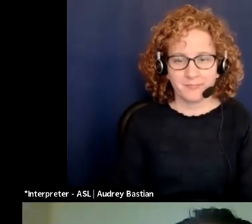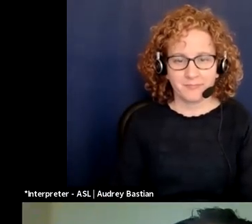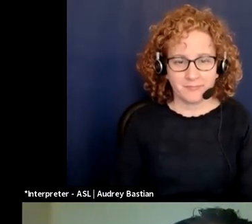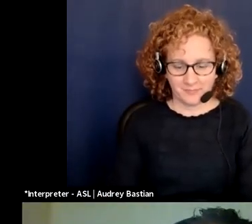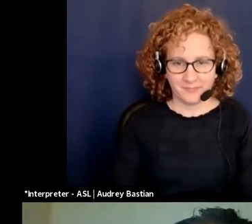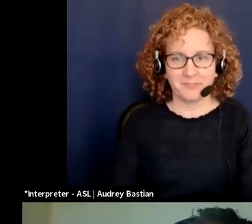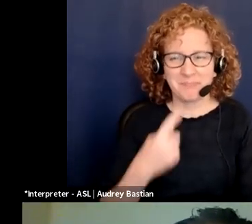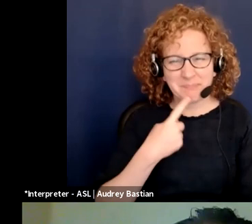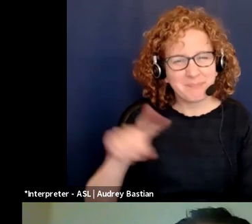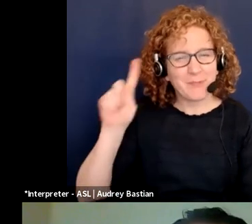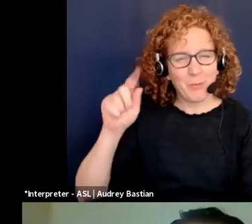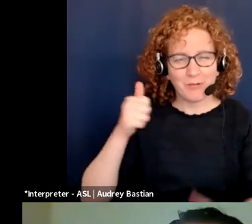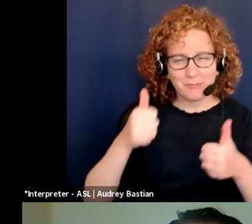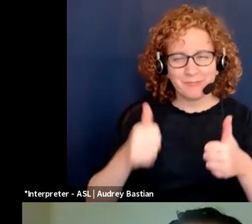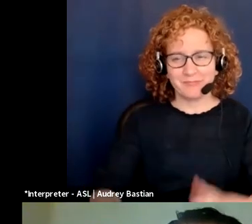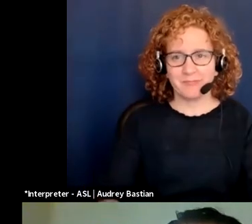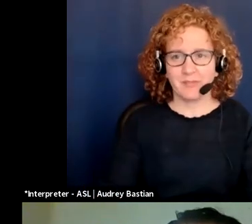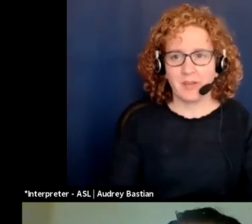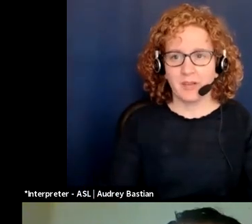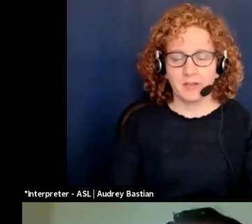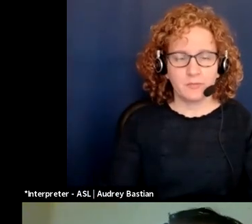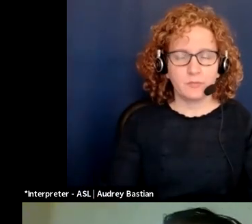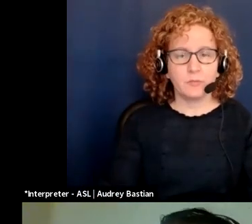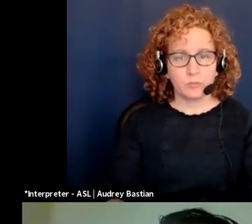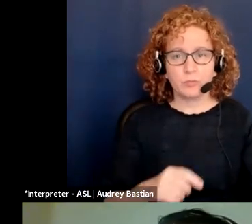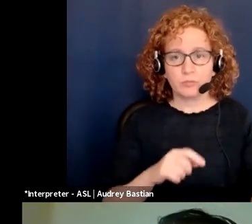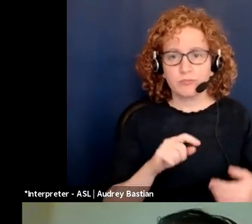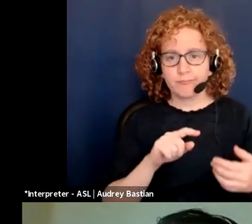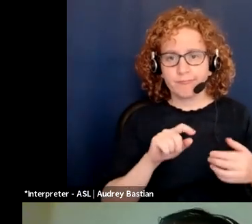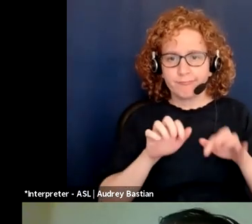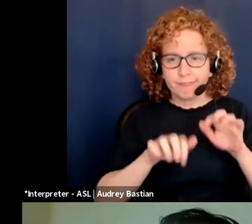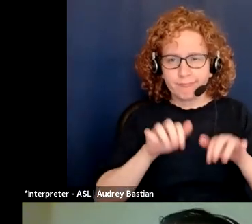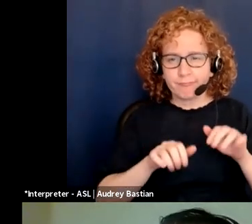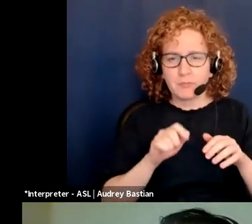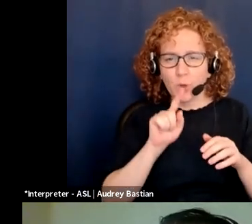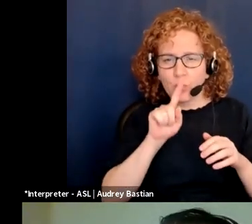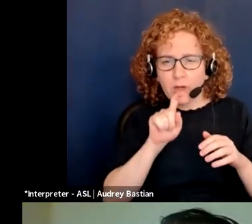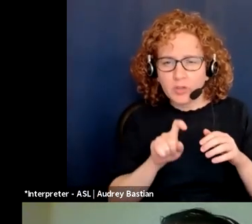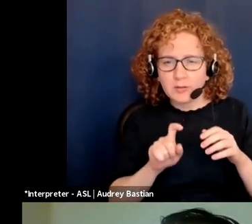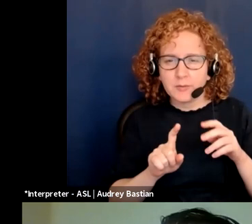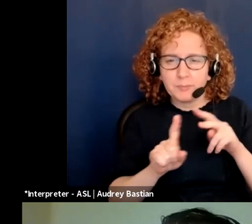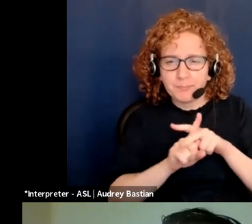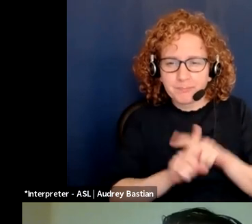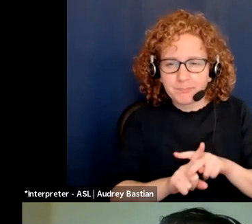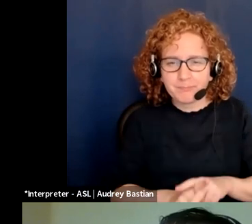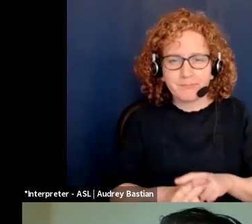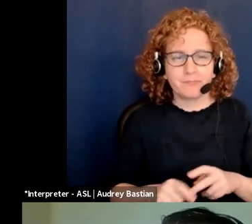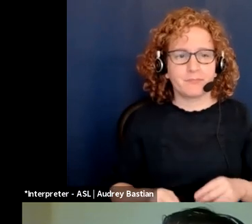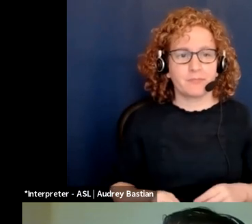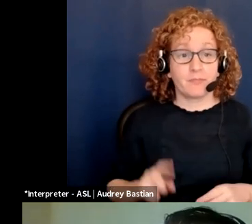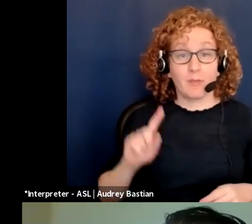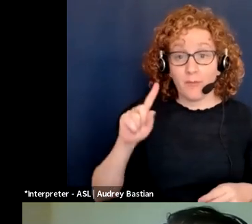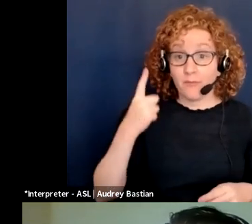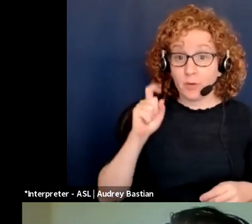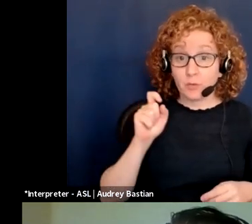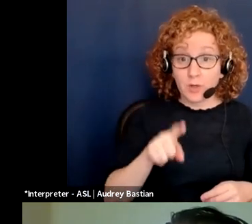Yay, it worked. We have a few questions that have come in since the beginning of our time together. The first